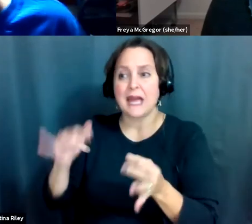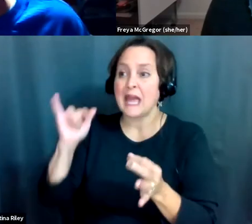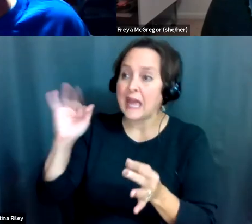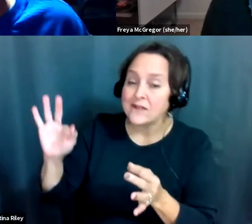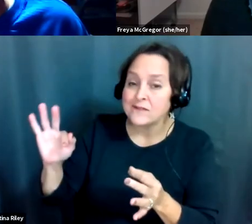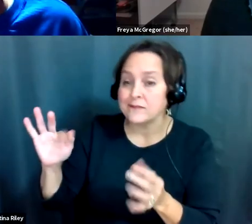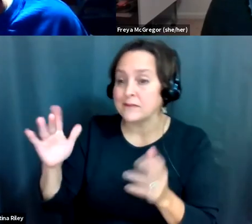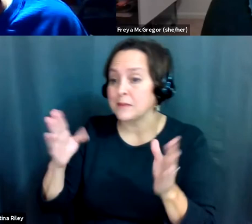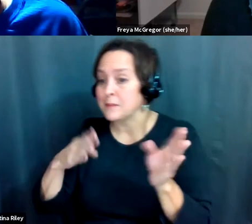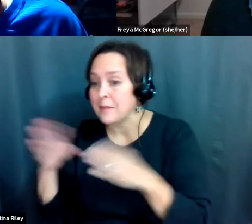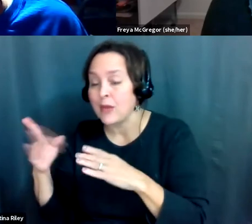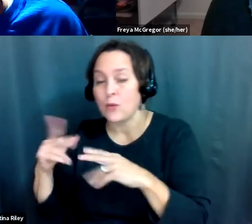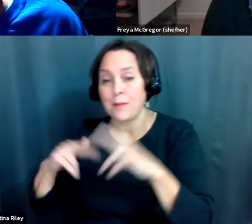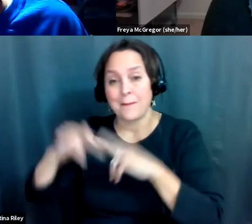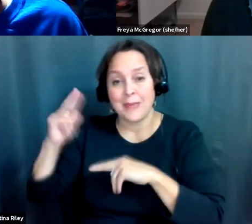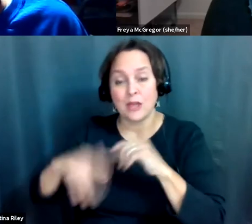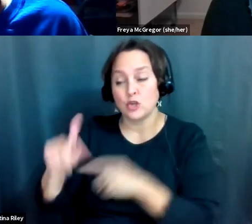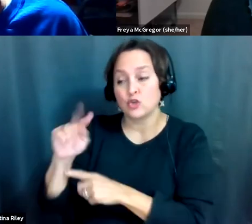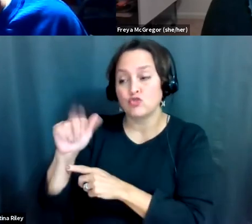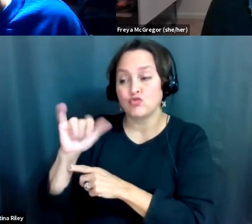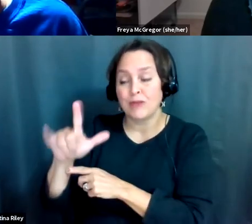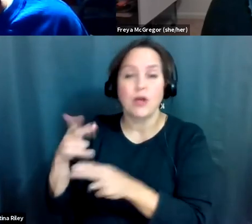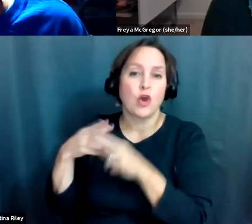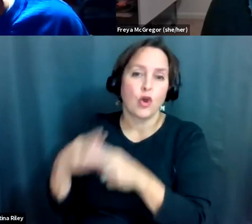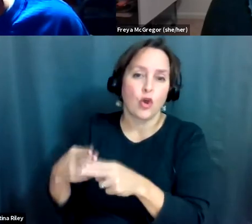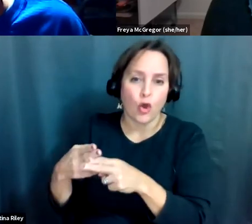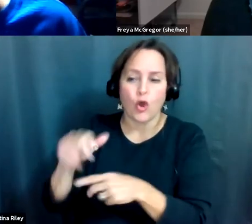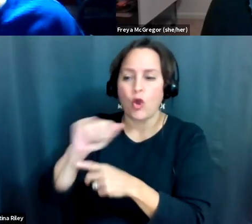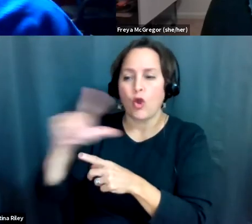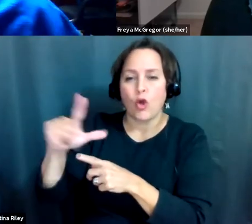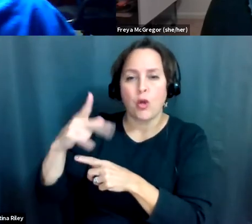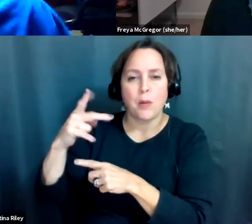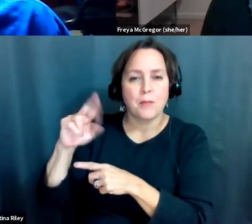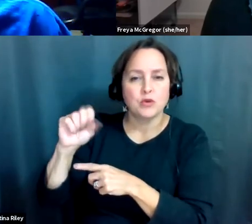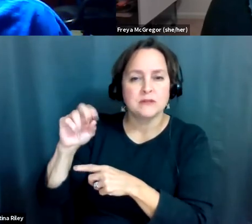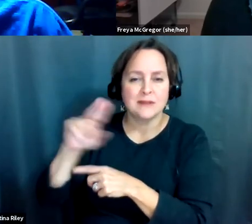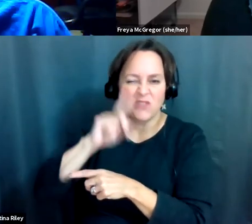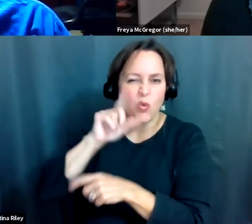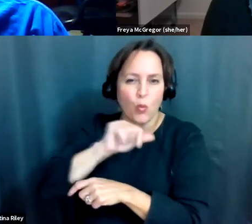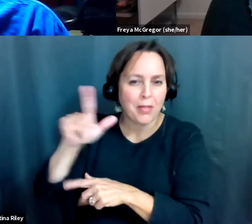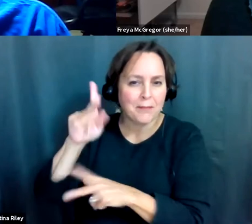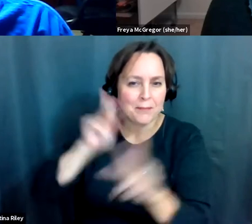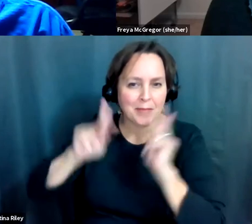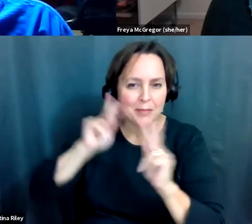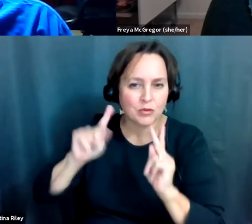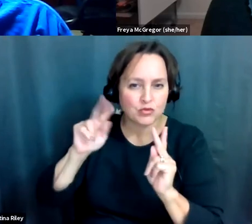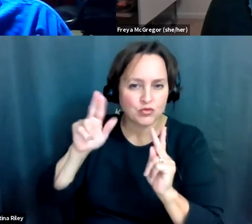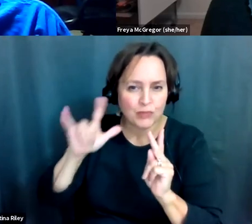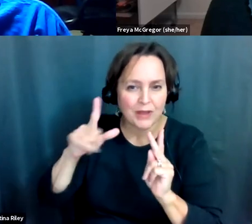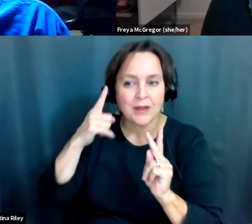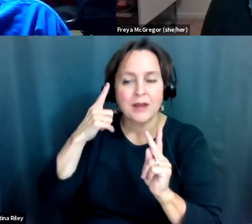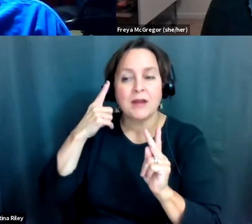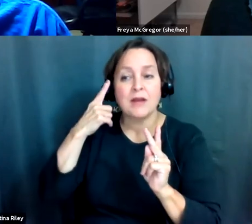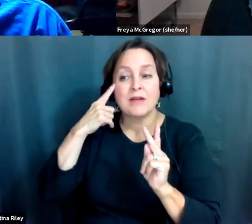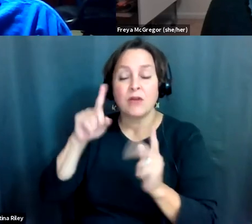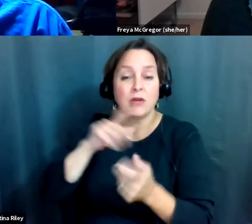to build a trail that they now call all persons trails, but one that would be particularly suitable for someone who's blind